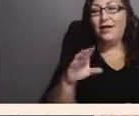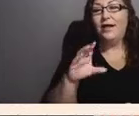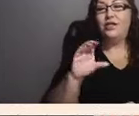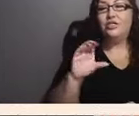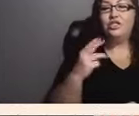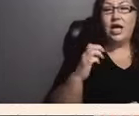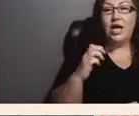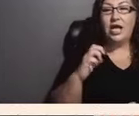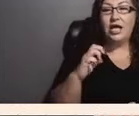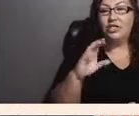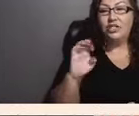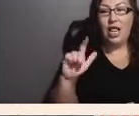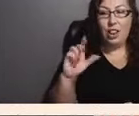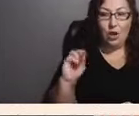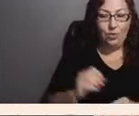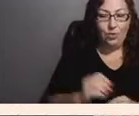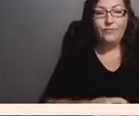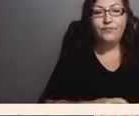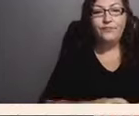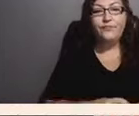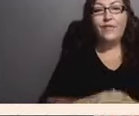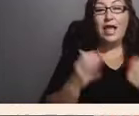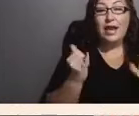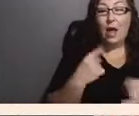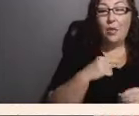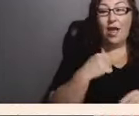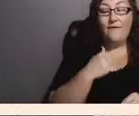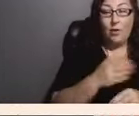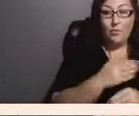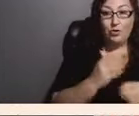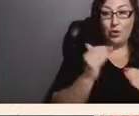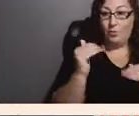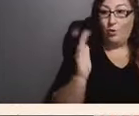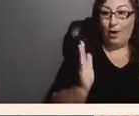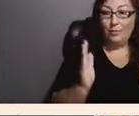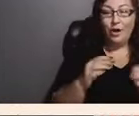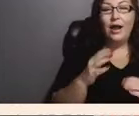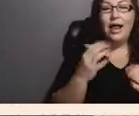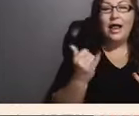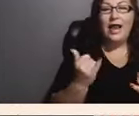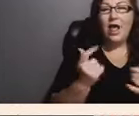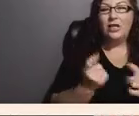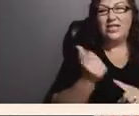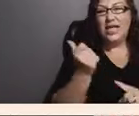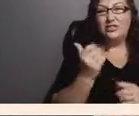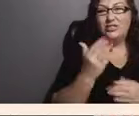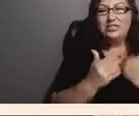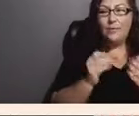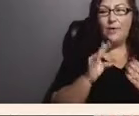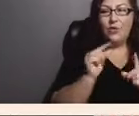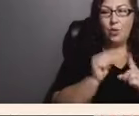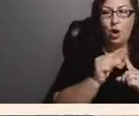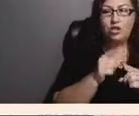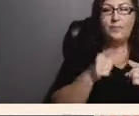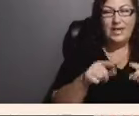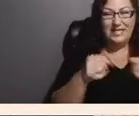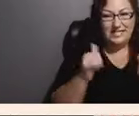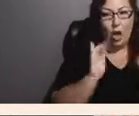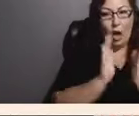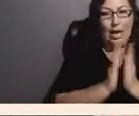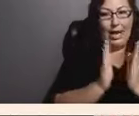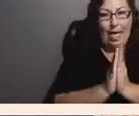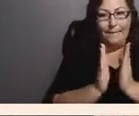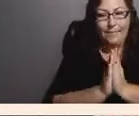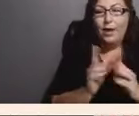now that we have our musical parameter, let us take out some of the words but still clap the whole thing, just not speak some